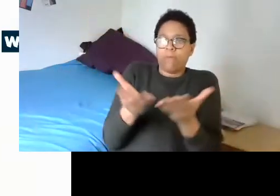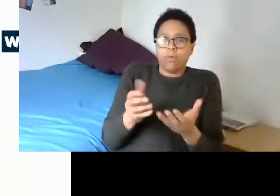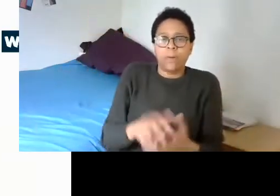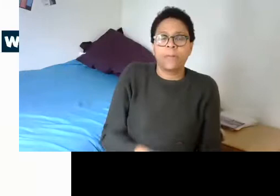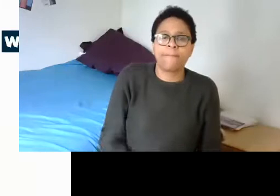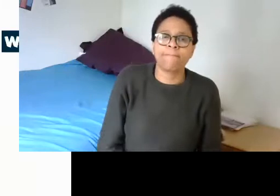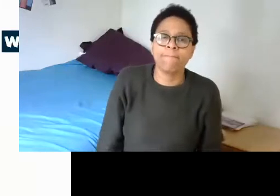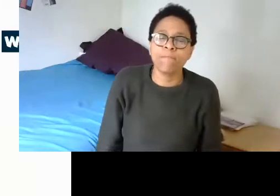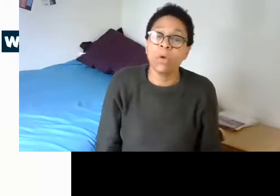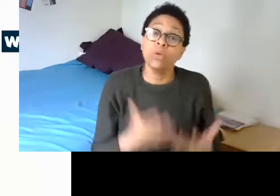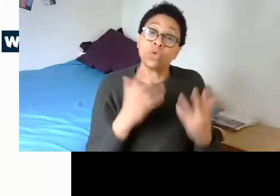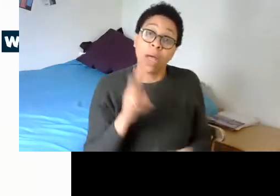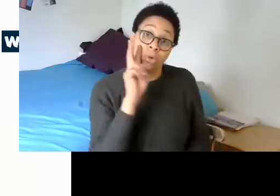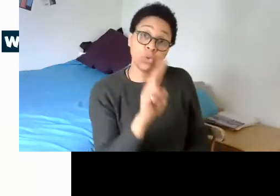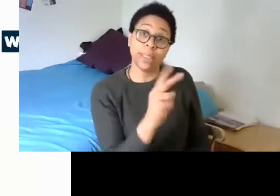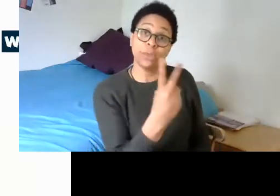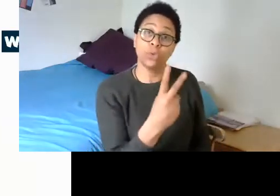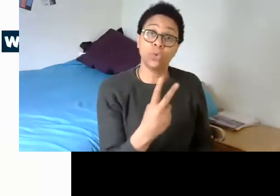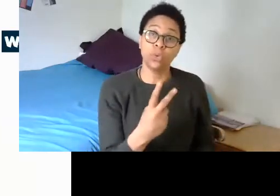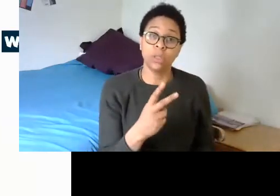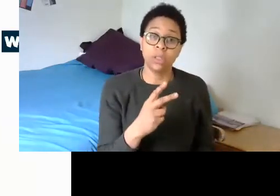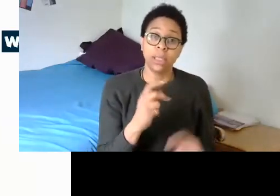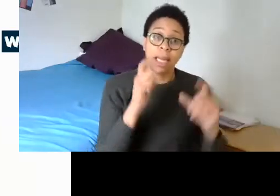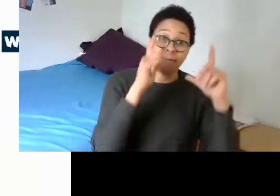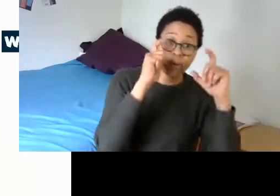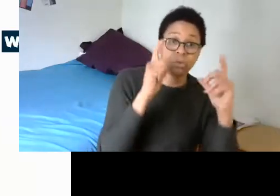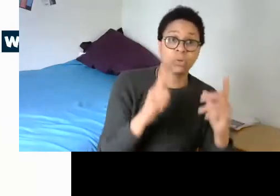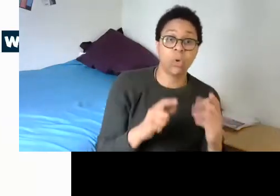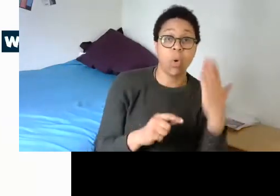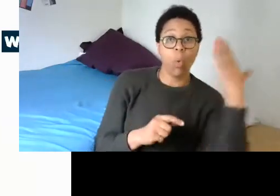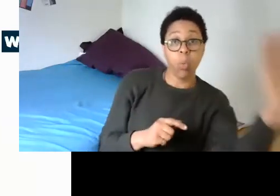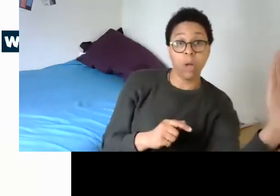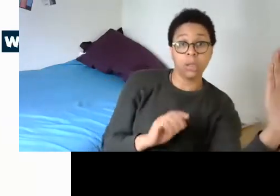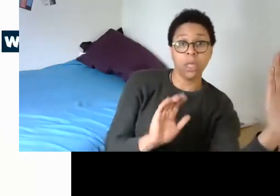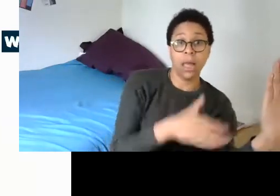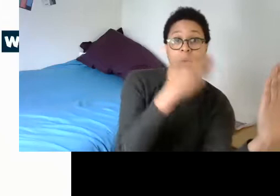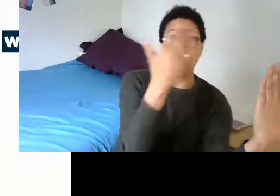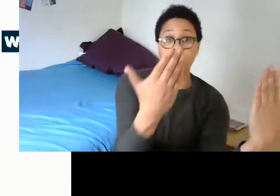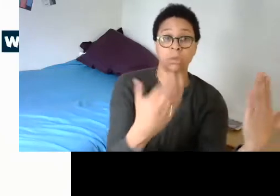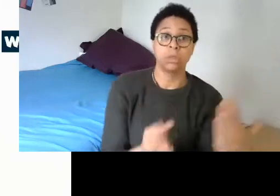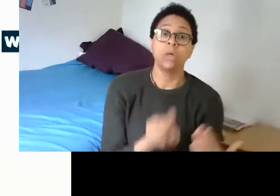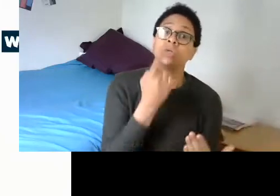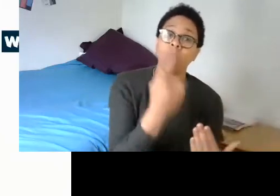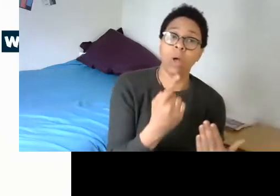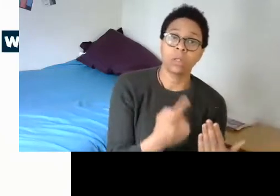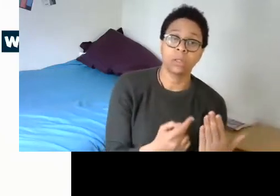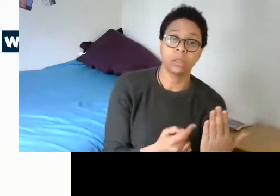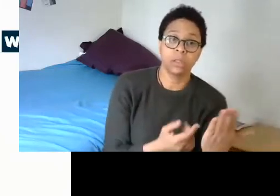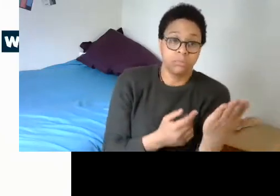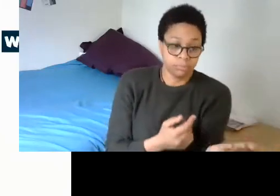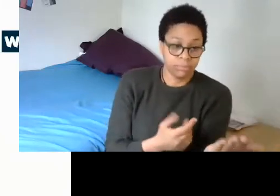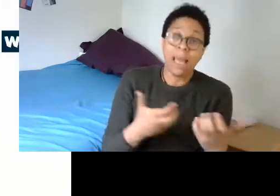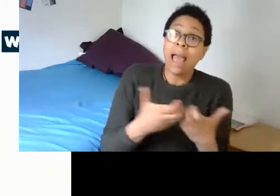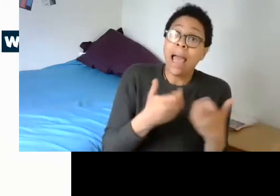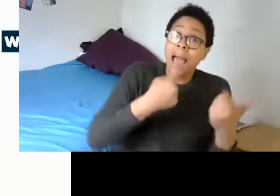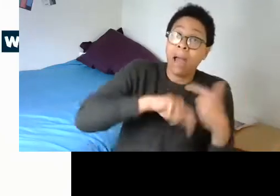So on the screen, we have 2 images of the painting. One is of the item actually sitting on the title page, so as we found it as we